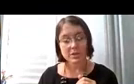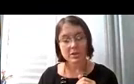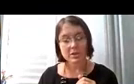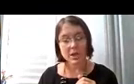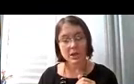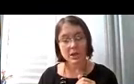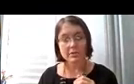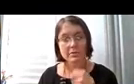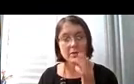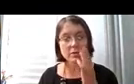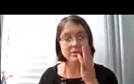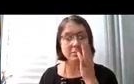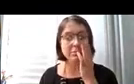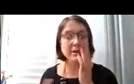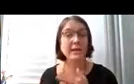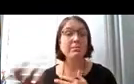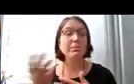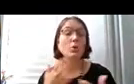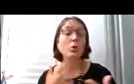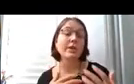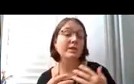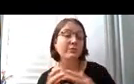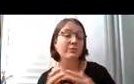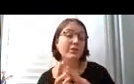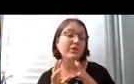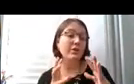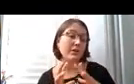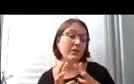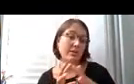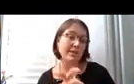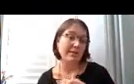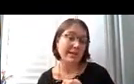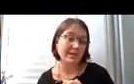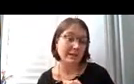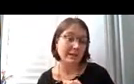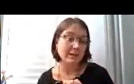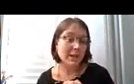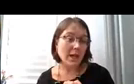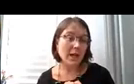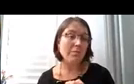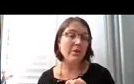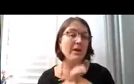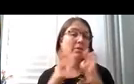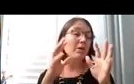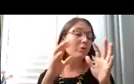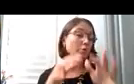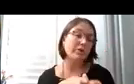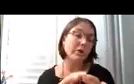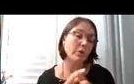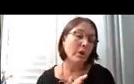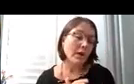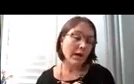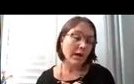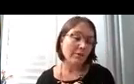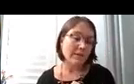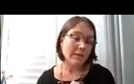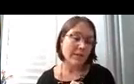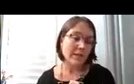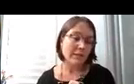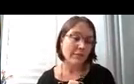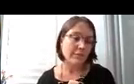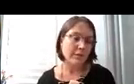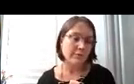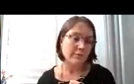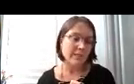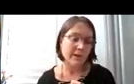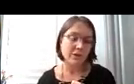As I mentioned earlier, you may want to bring in employers to further strengthen this lesson, but there are also areas